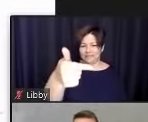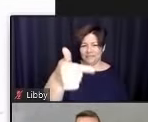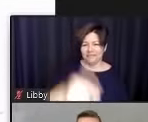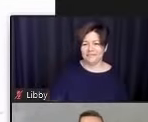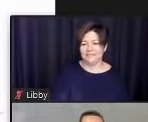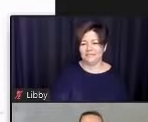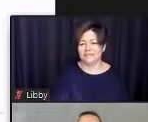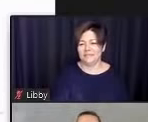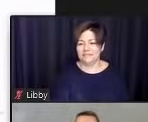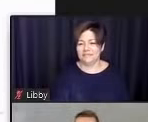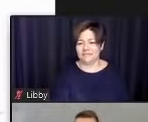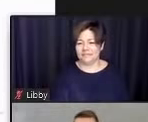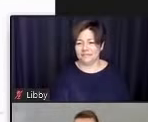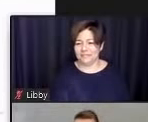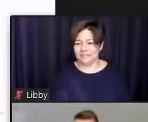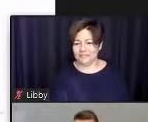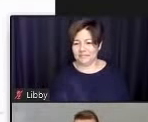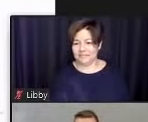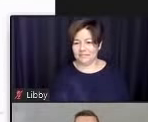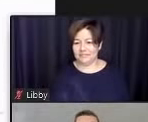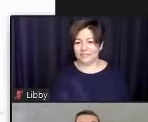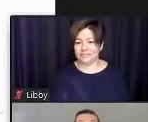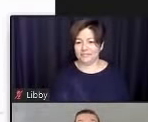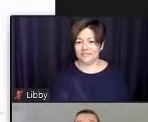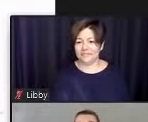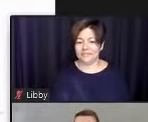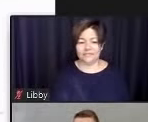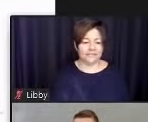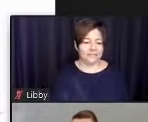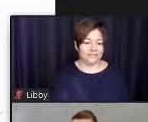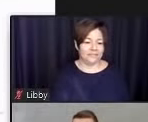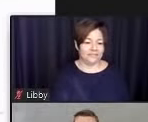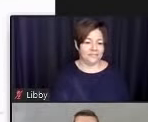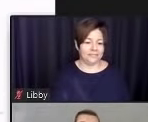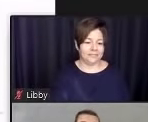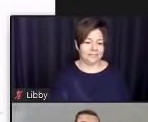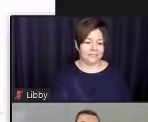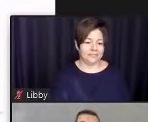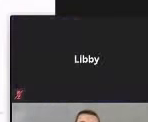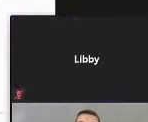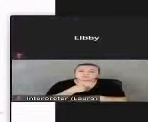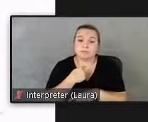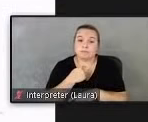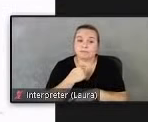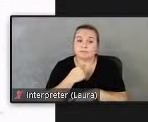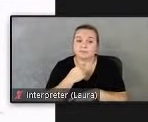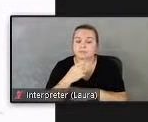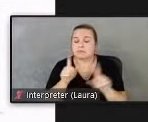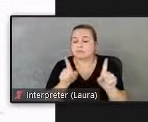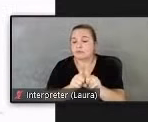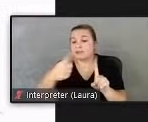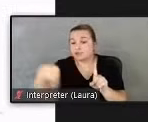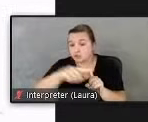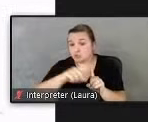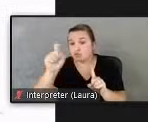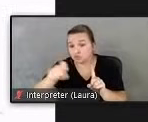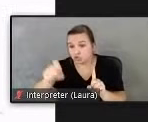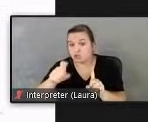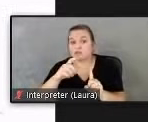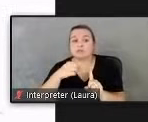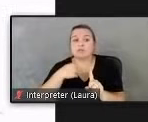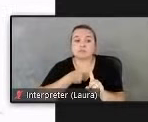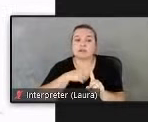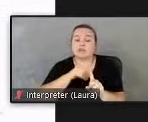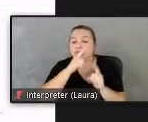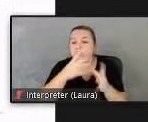Evaluations, all right? Many evaluations, as I alluded to before, when I was honoring, and as you should, and I really do